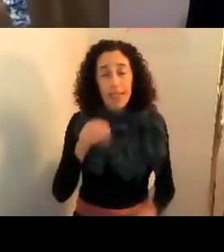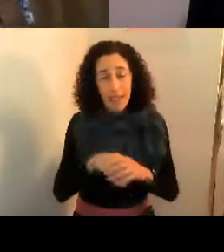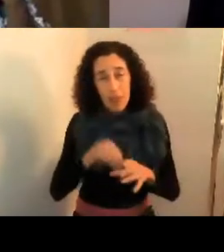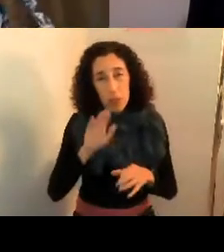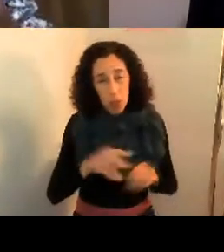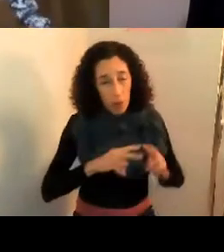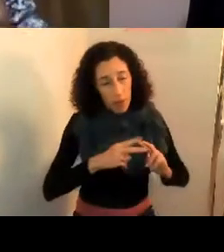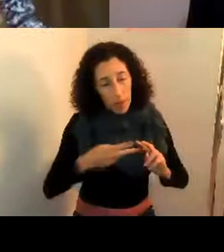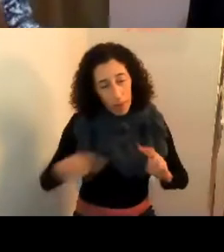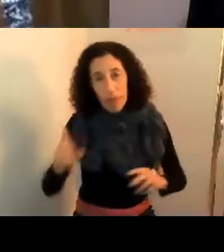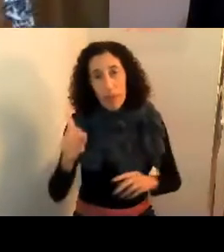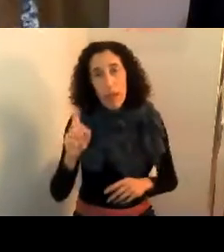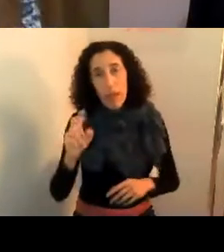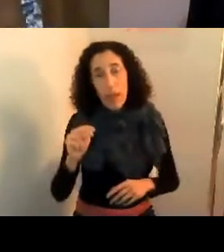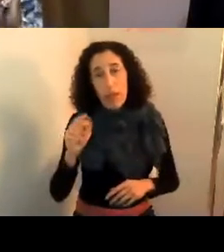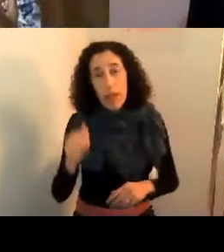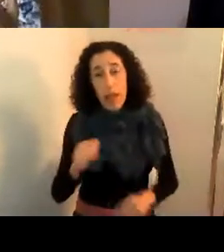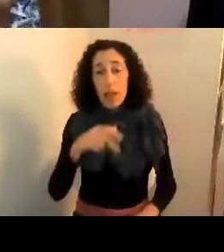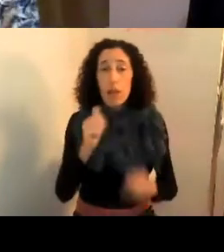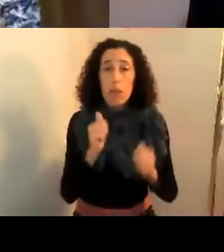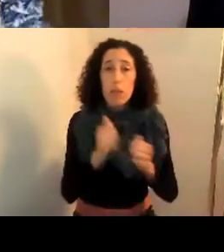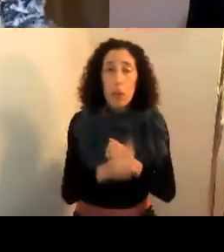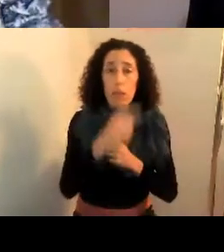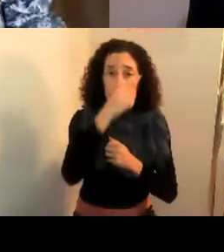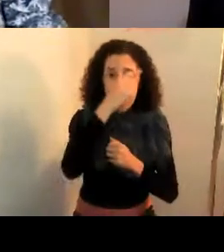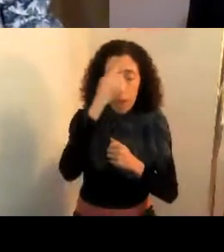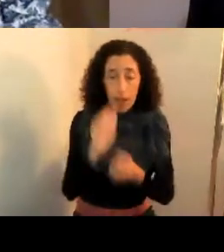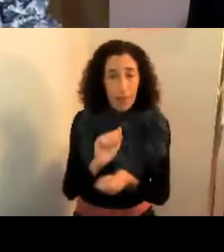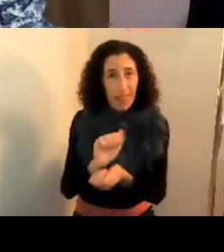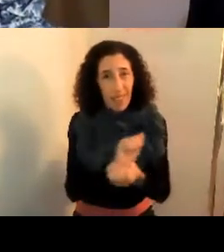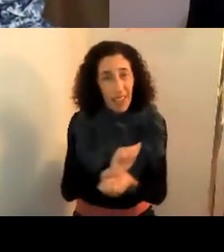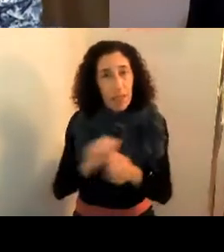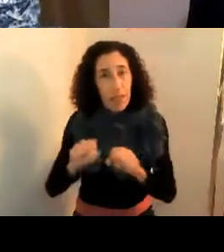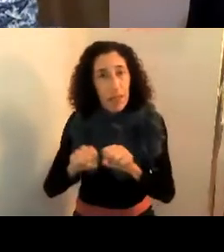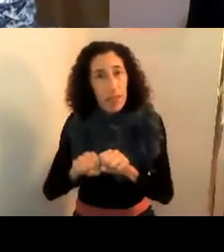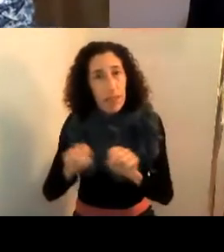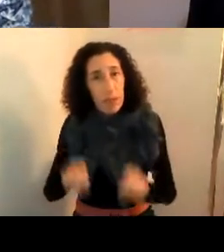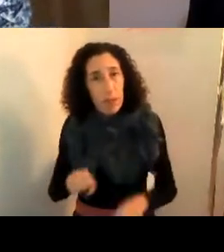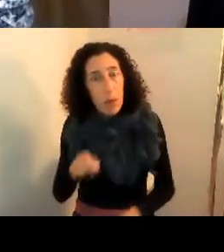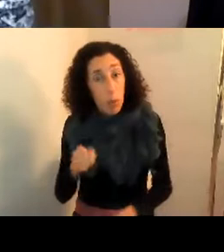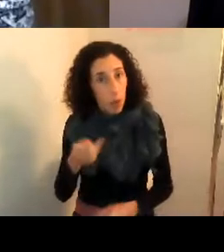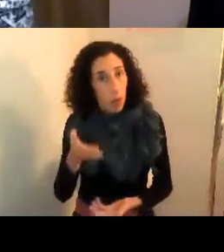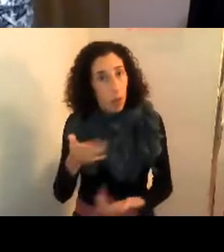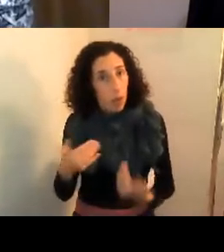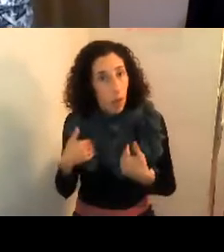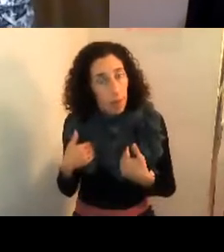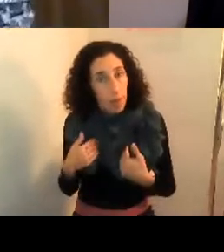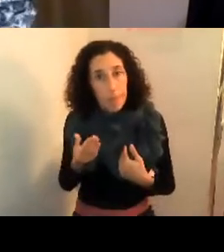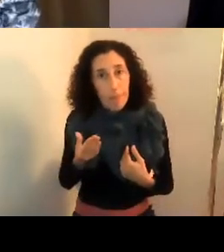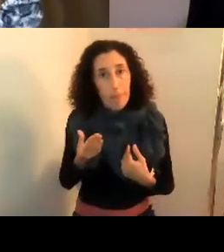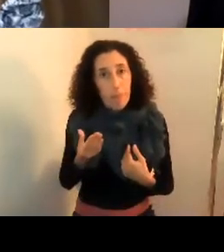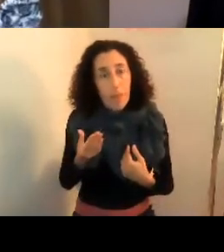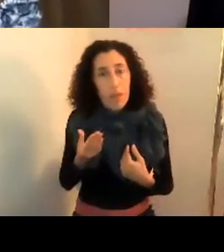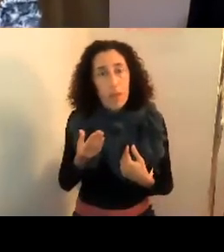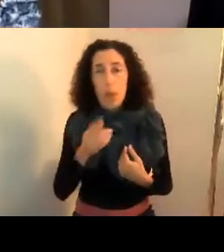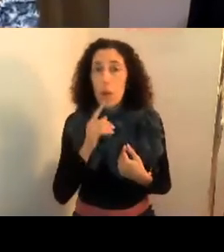syndrome. Outside of that, who are you? Can you hold the weight of being well? And so that is